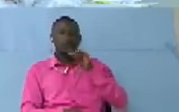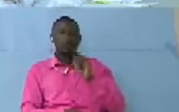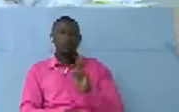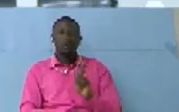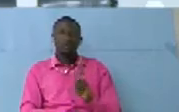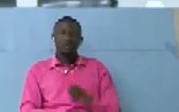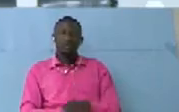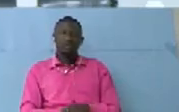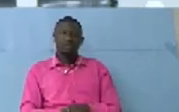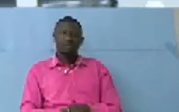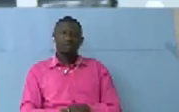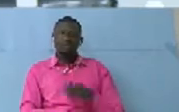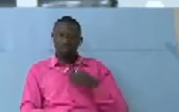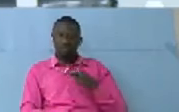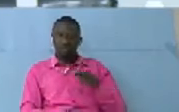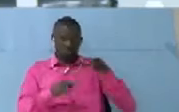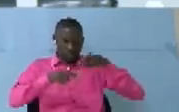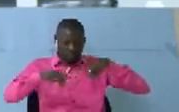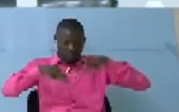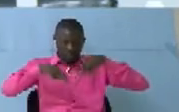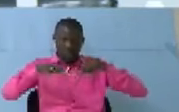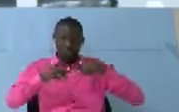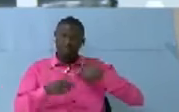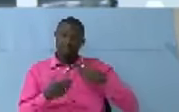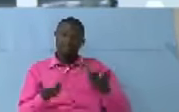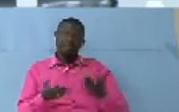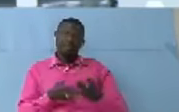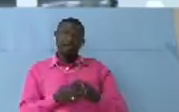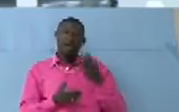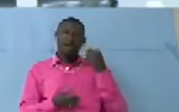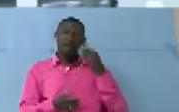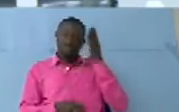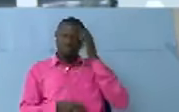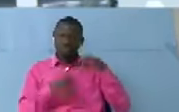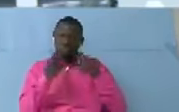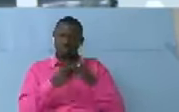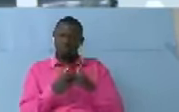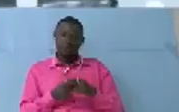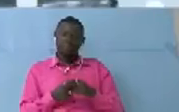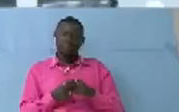He was recording us. How did you know this?